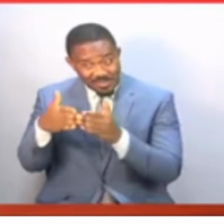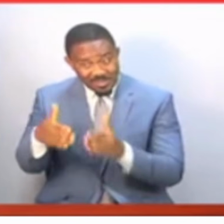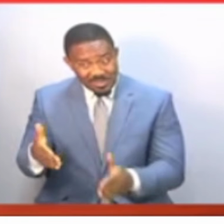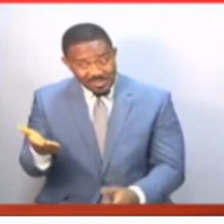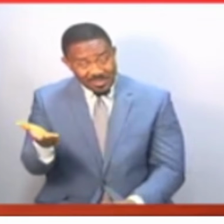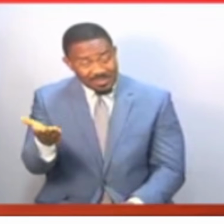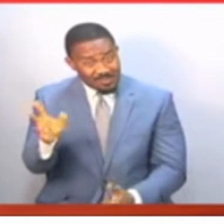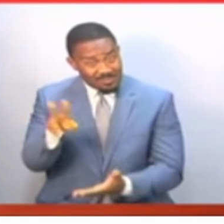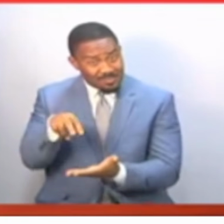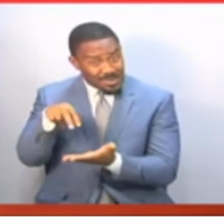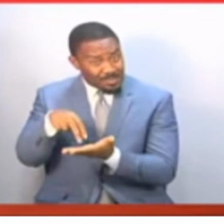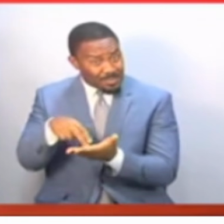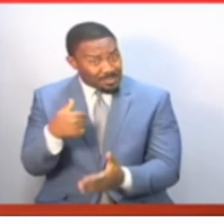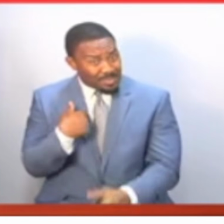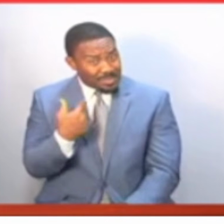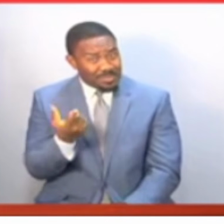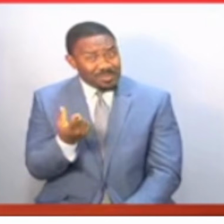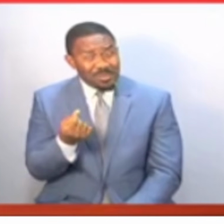What do I do?